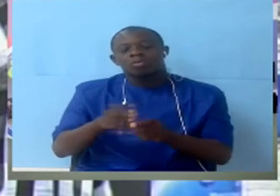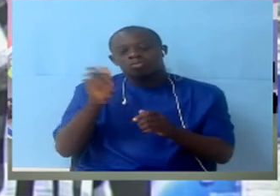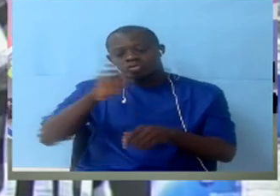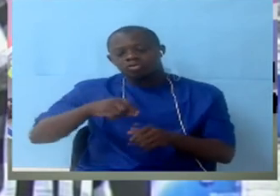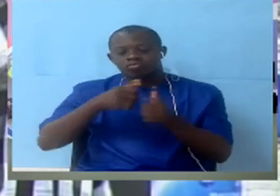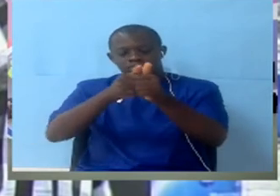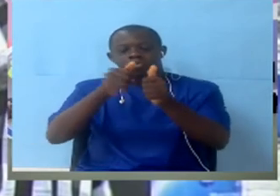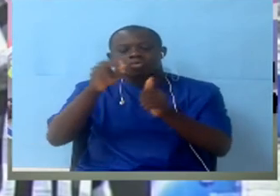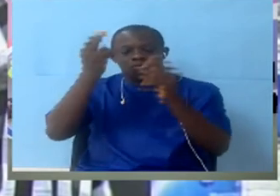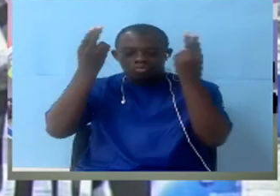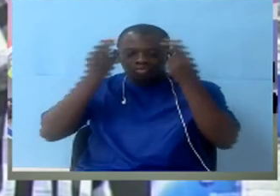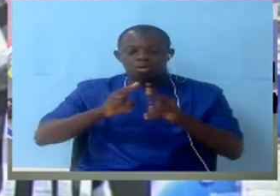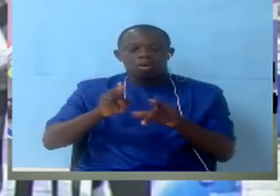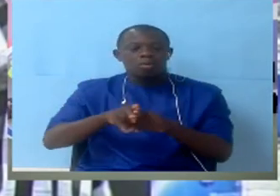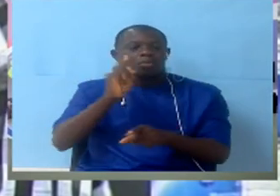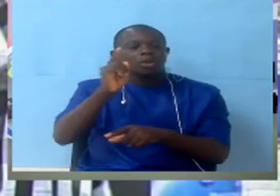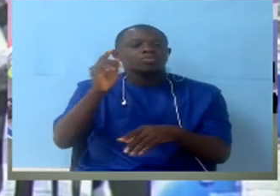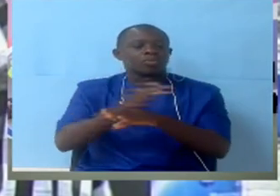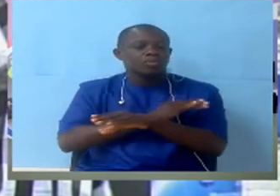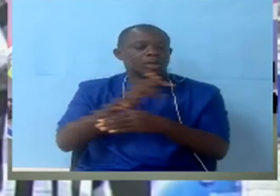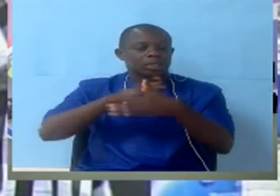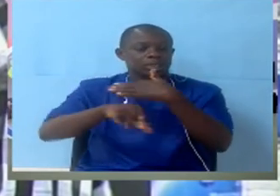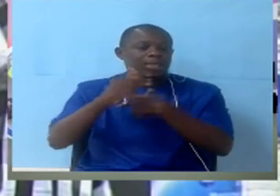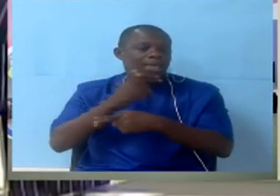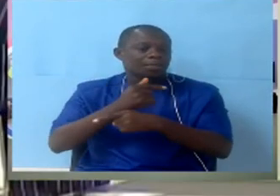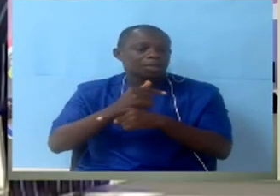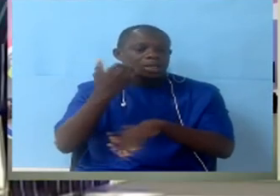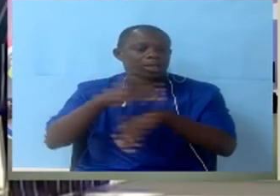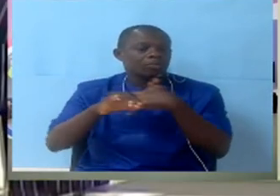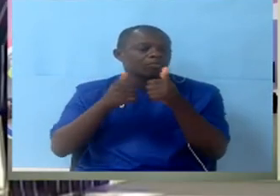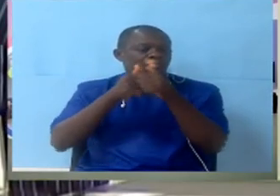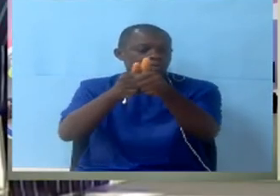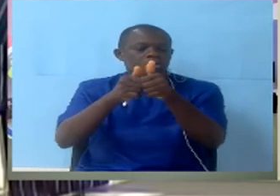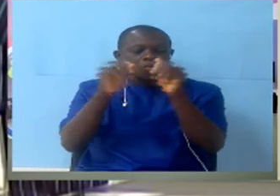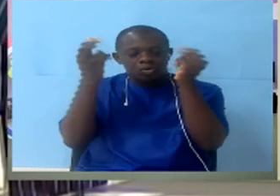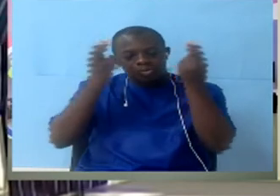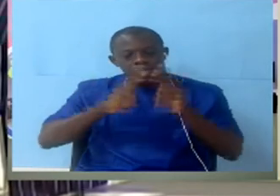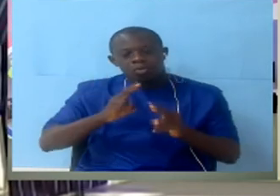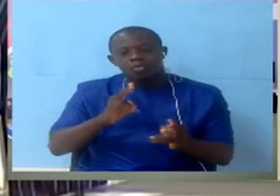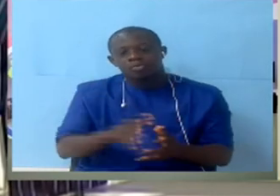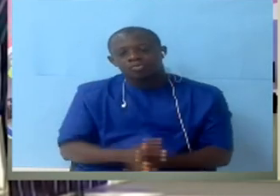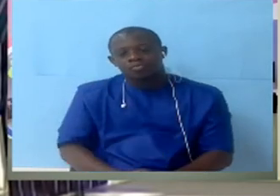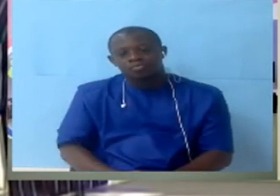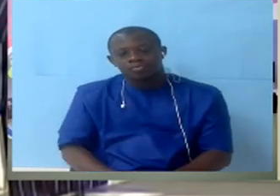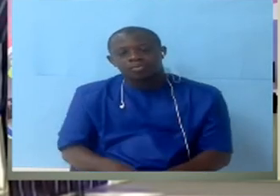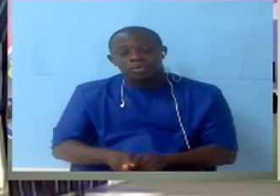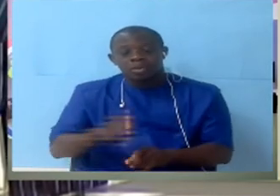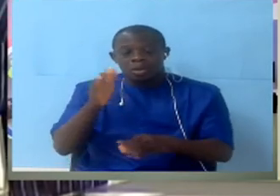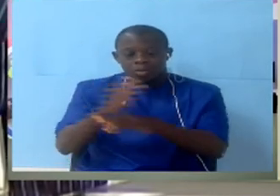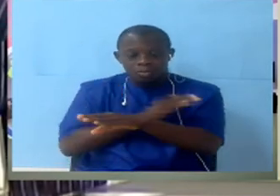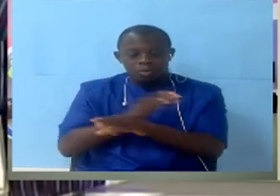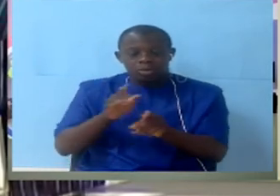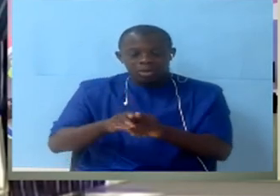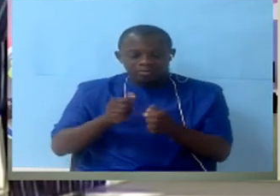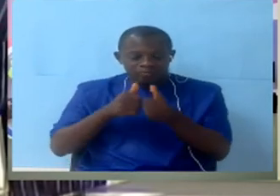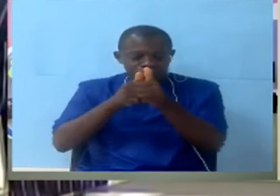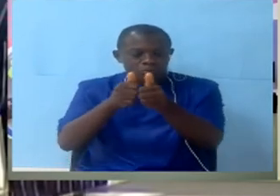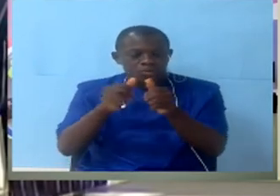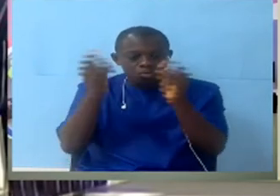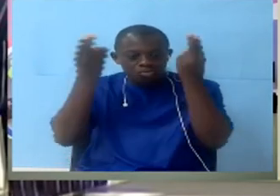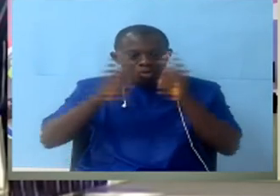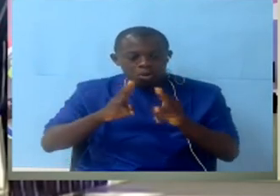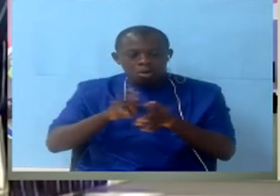The law should be followed, but there was no law in this country. Yani luwa tamal agara mbe kala wo keta. Before they follow the